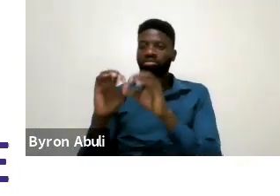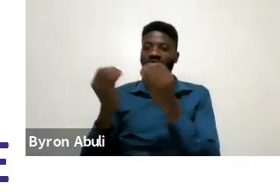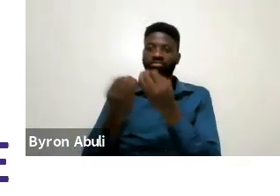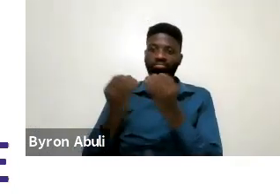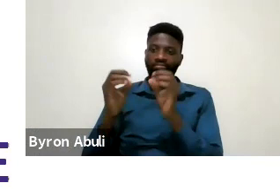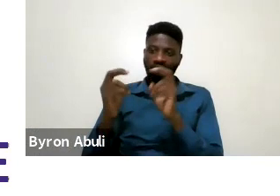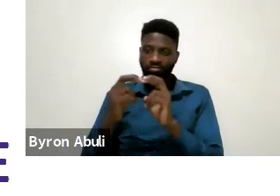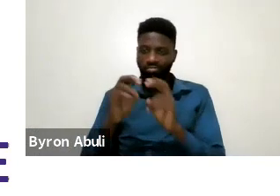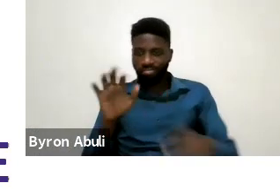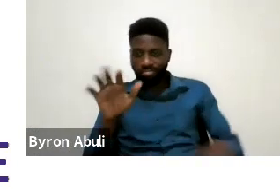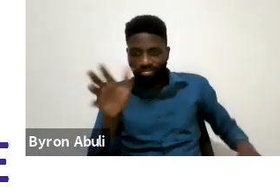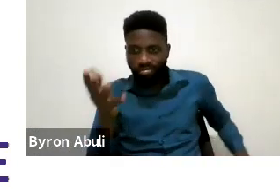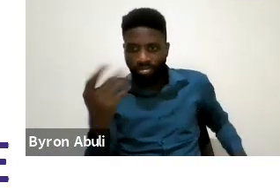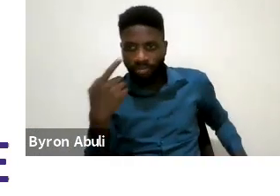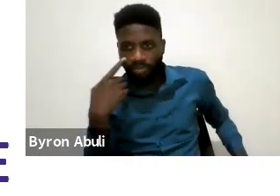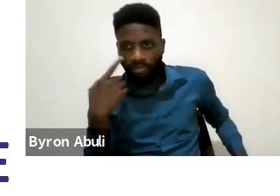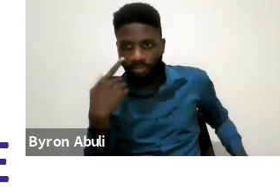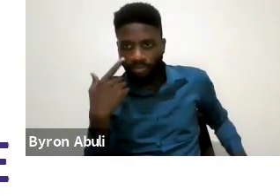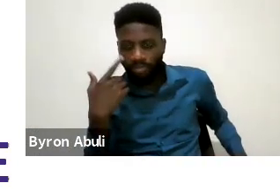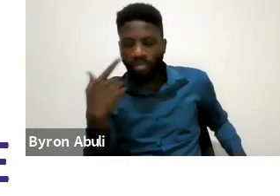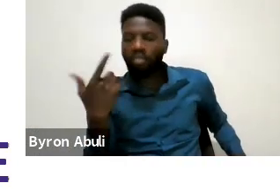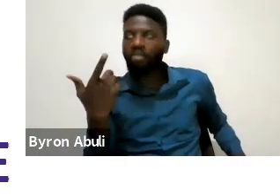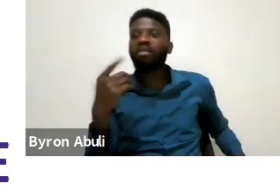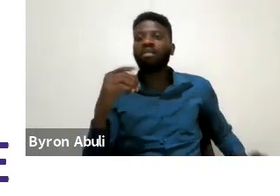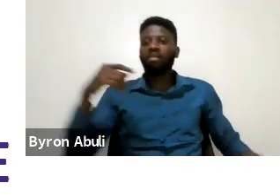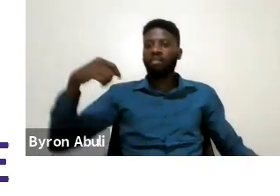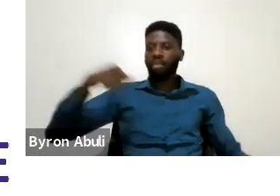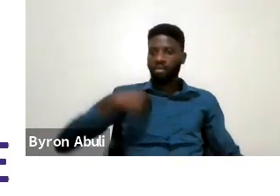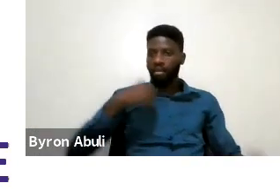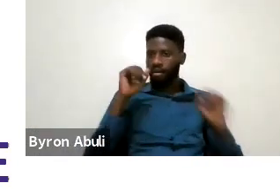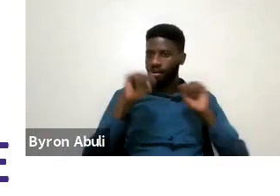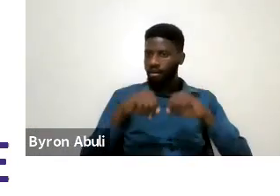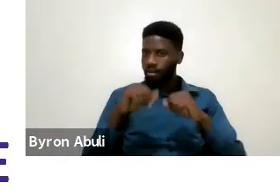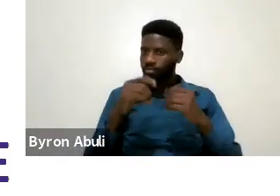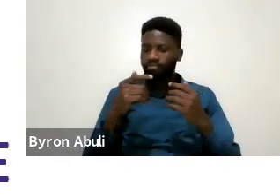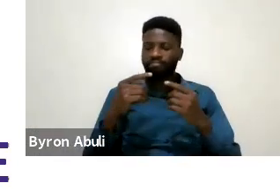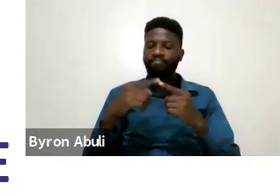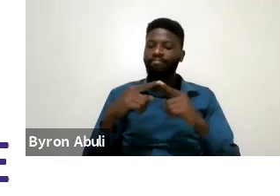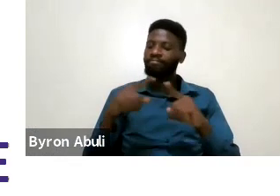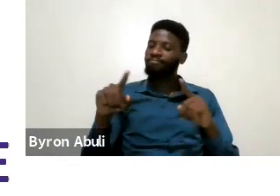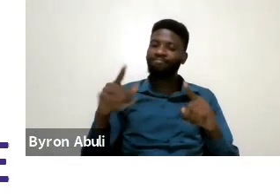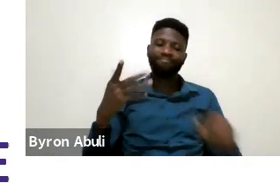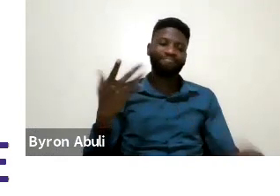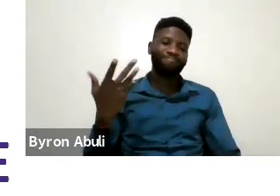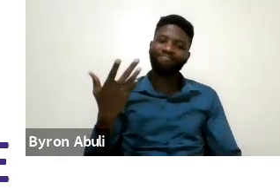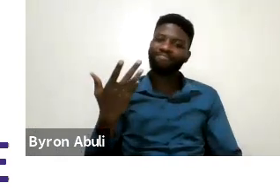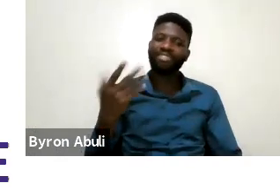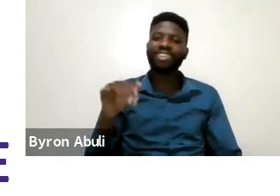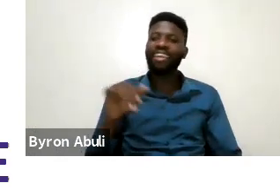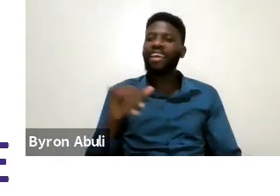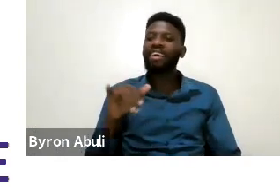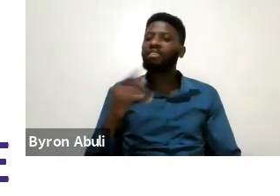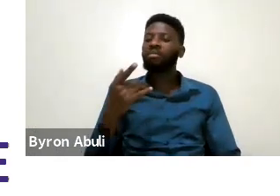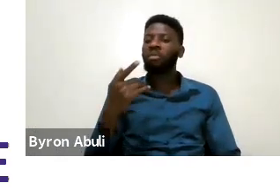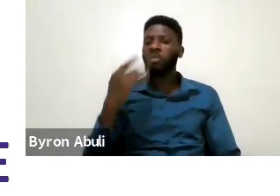to see if I can be compensated, but it seems that since I